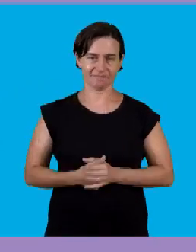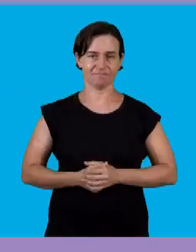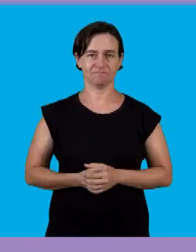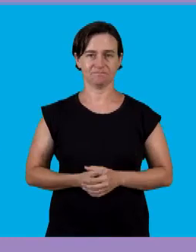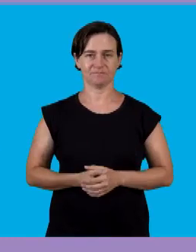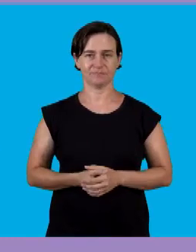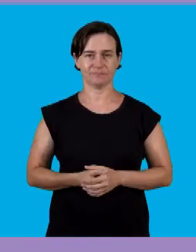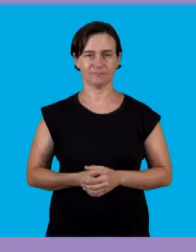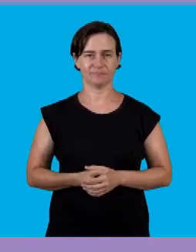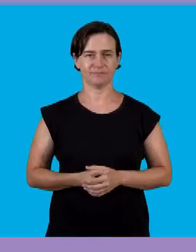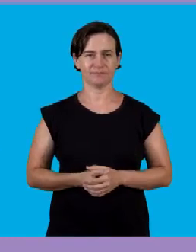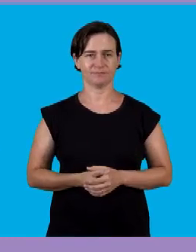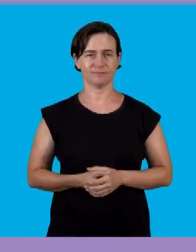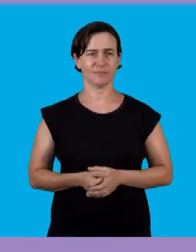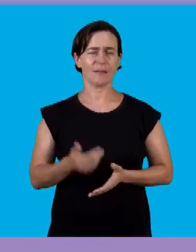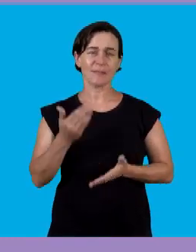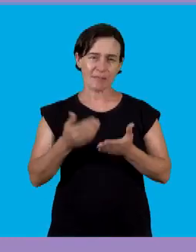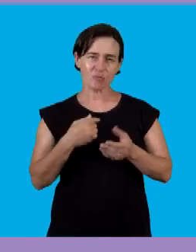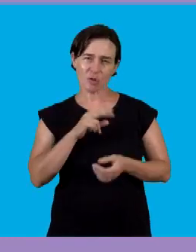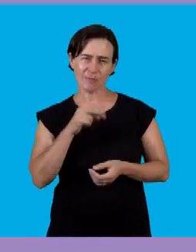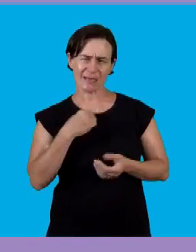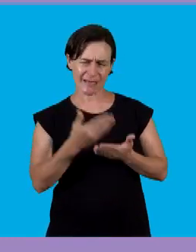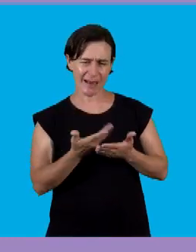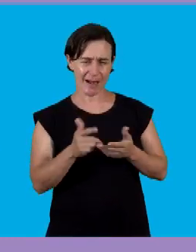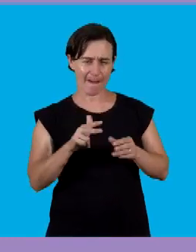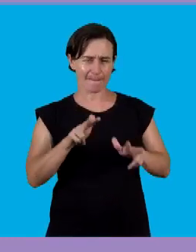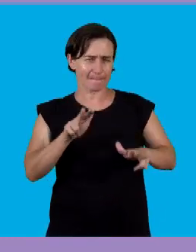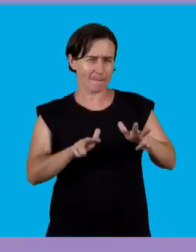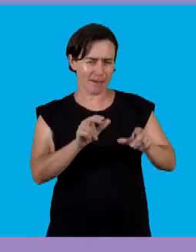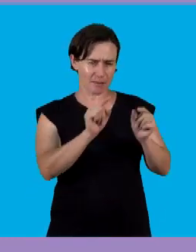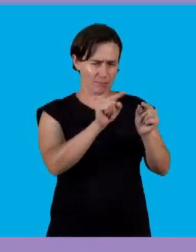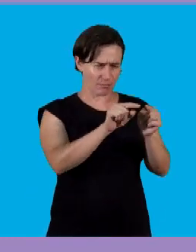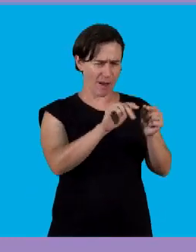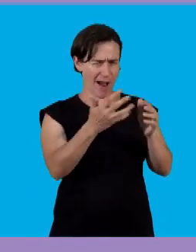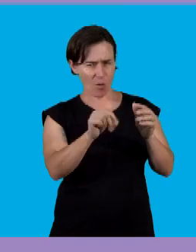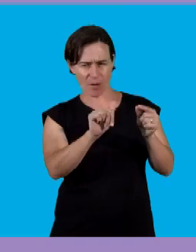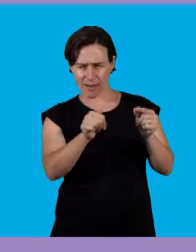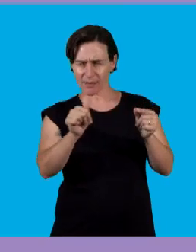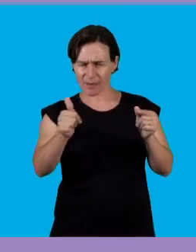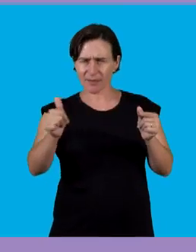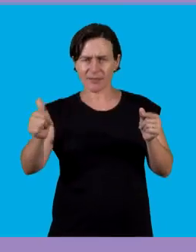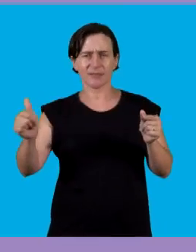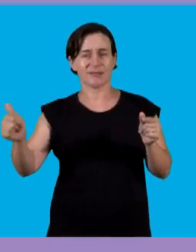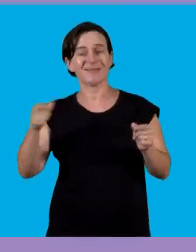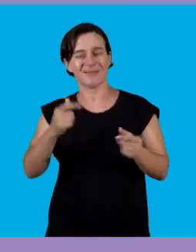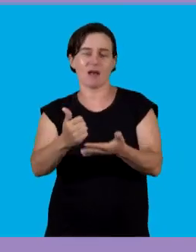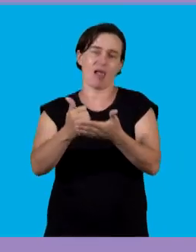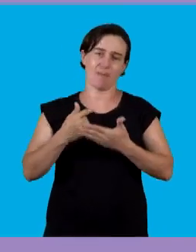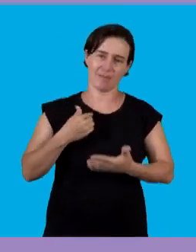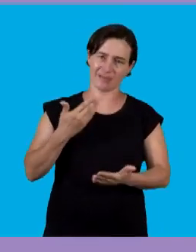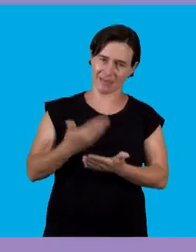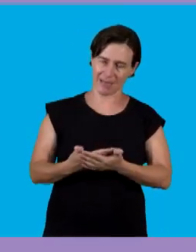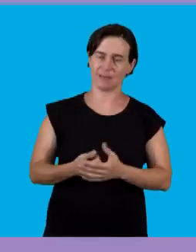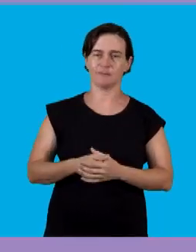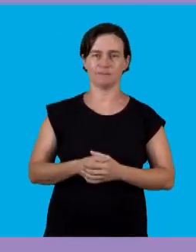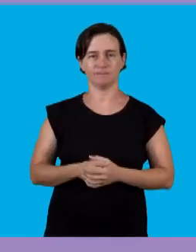And of course, we could find some of them by noticing a pattern within those consecutive input values, and that helped us to